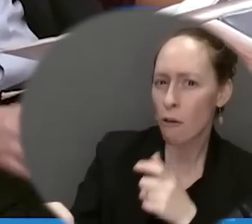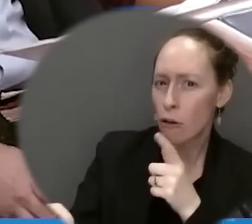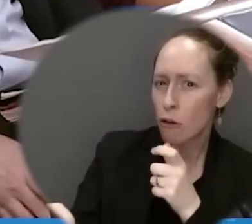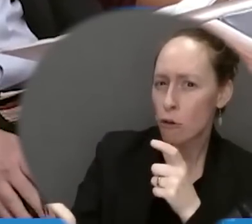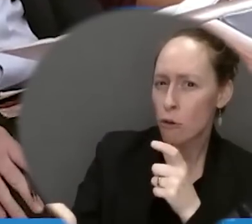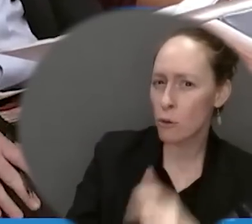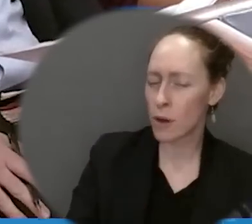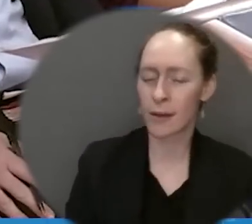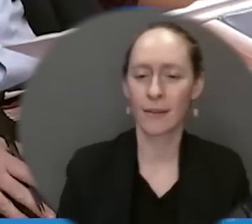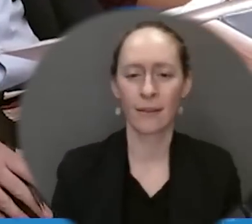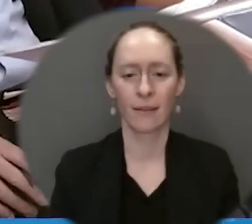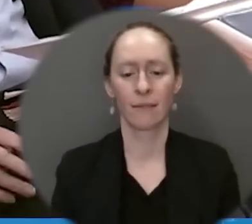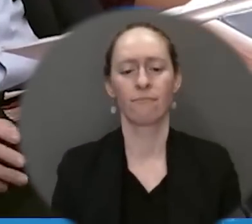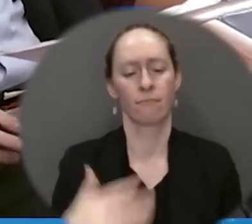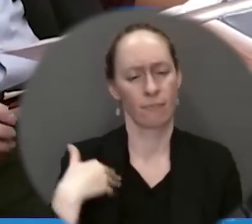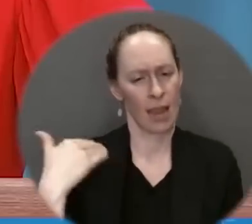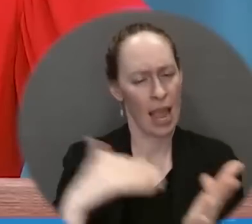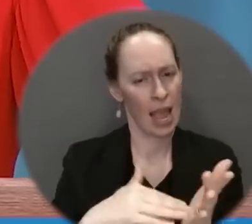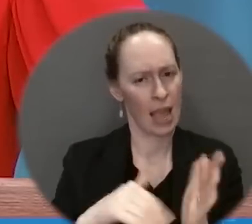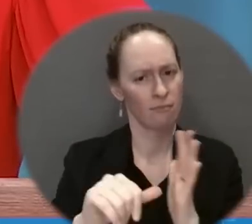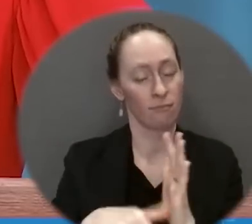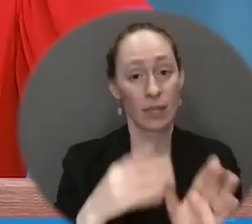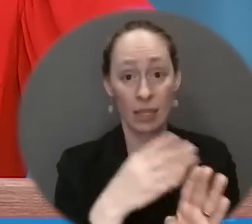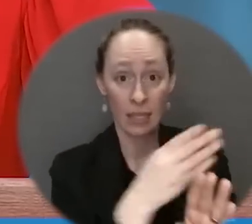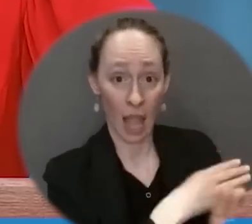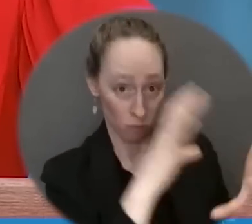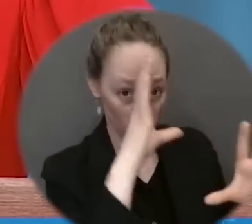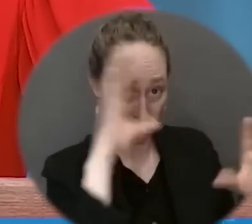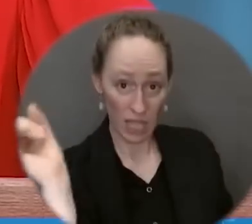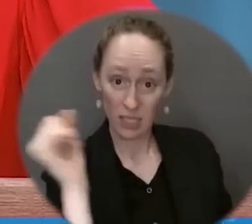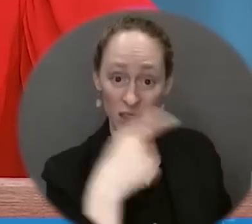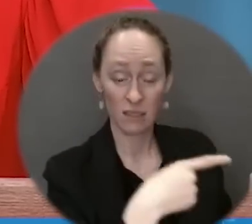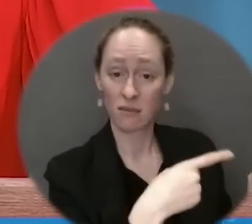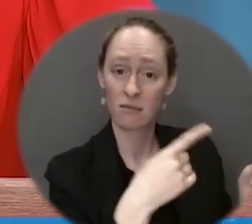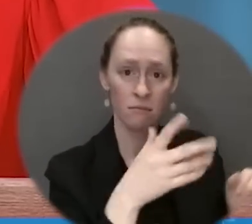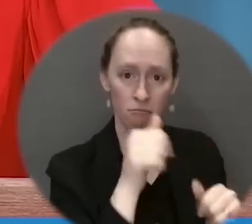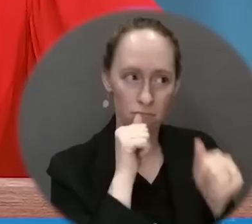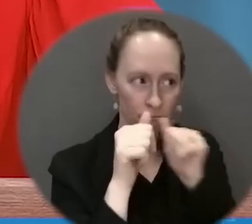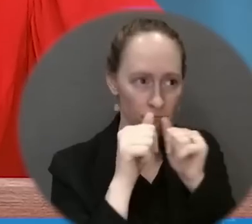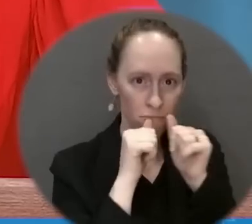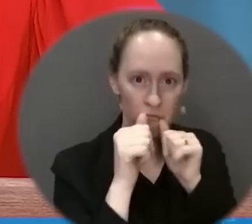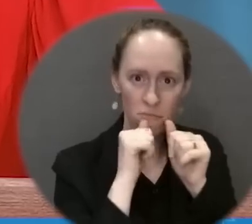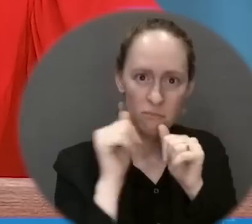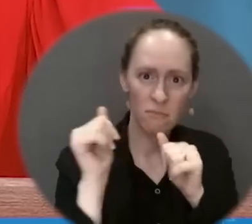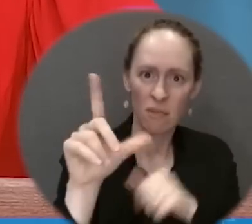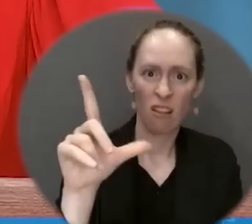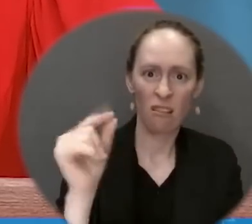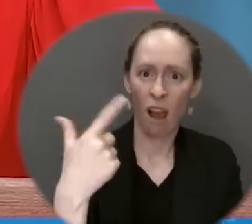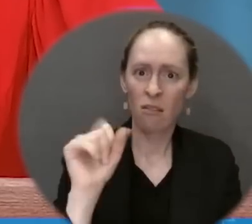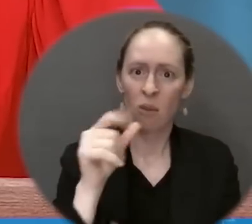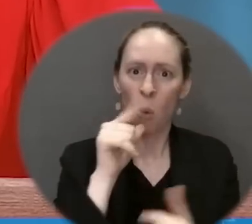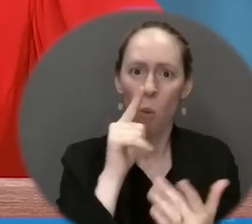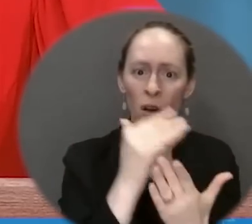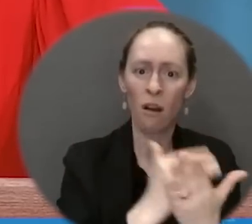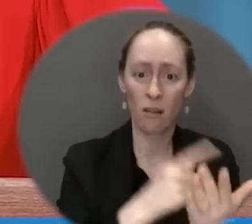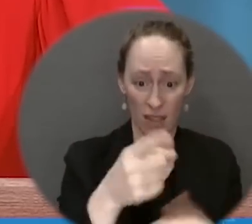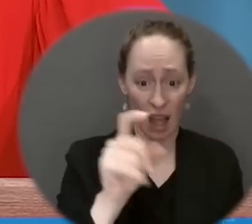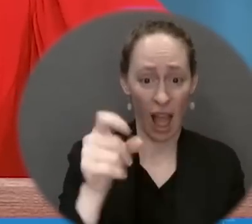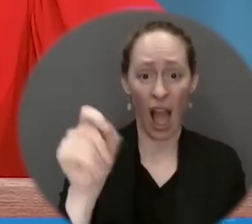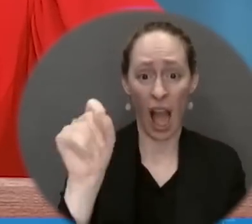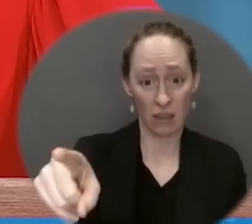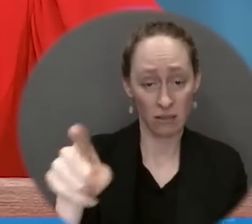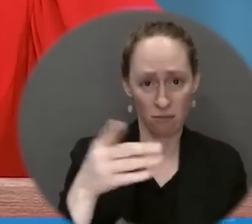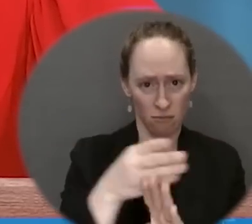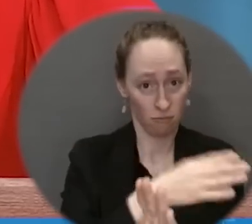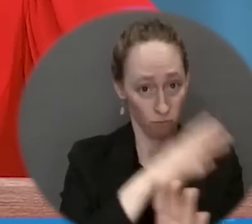Again, I am telling you, we did something that the last administration got rid of, which is instituting the White House logs. Did you ask the